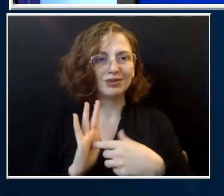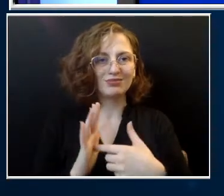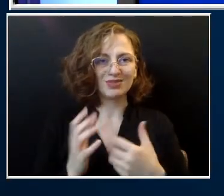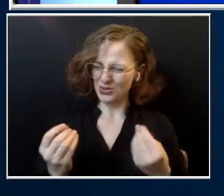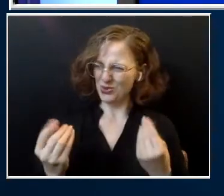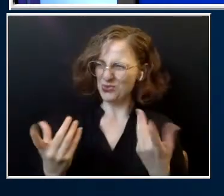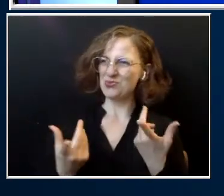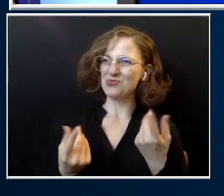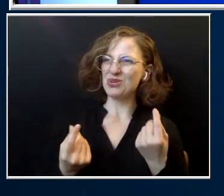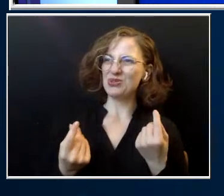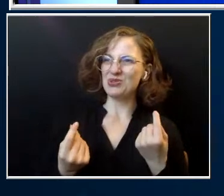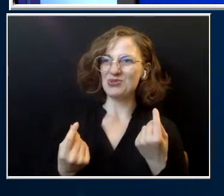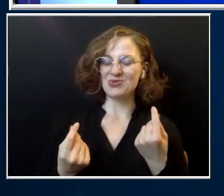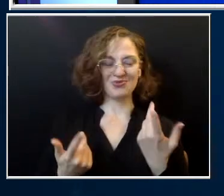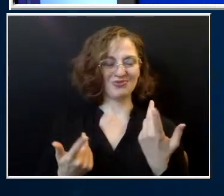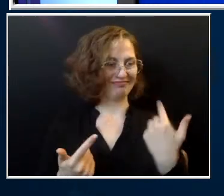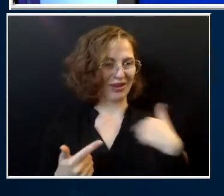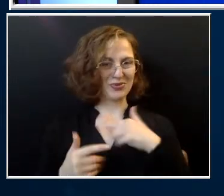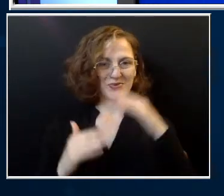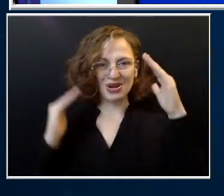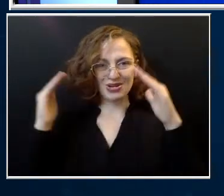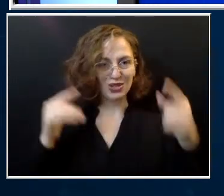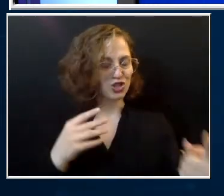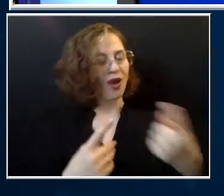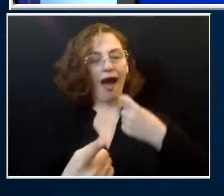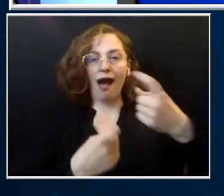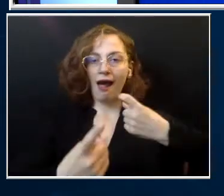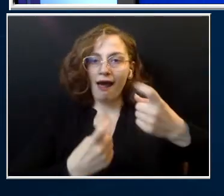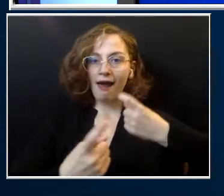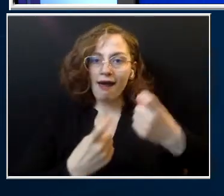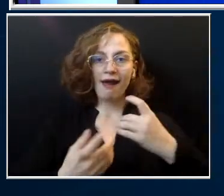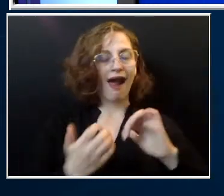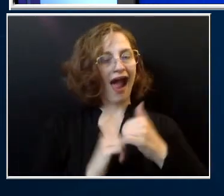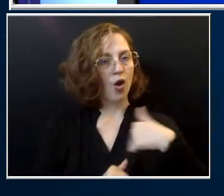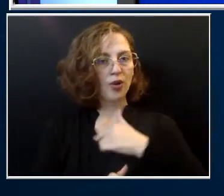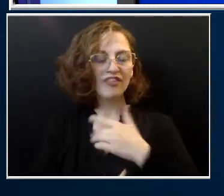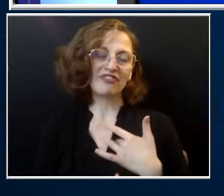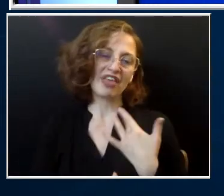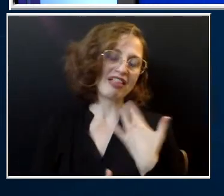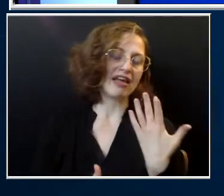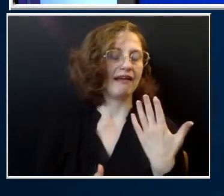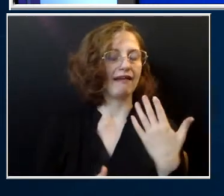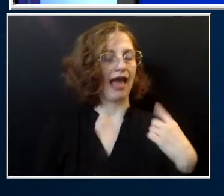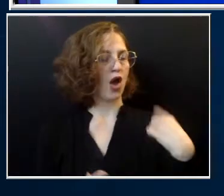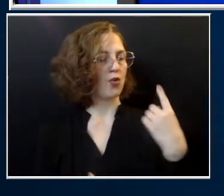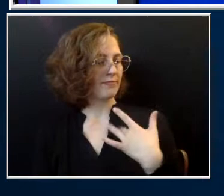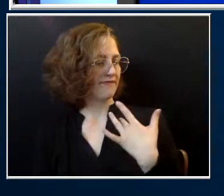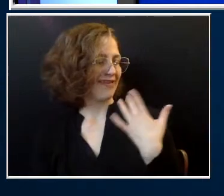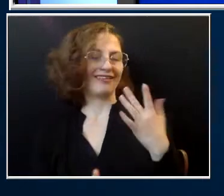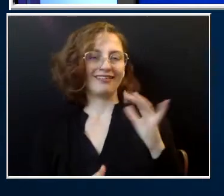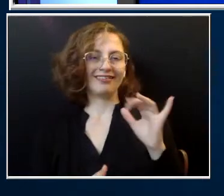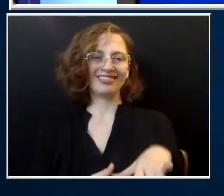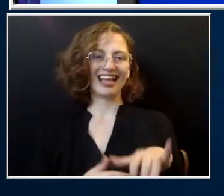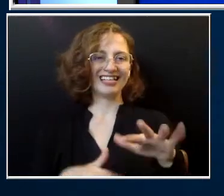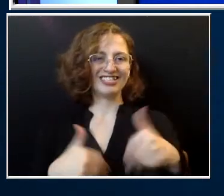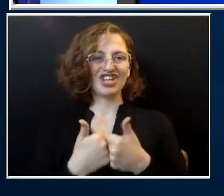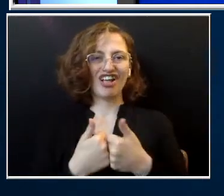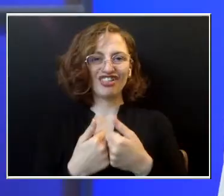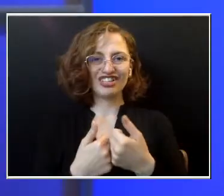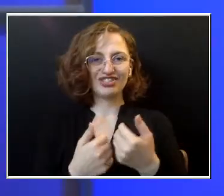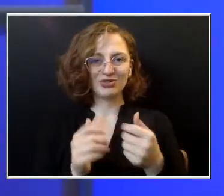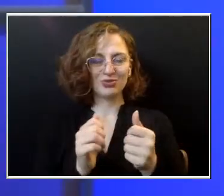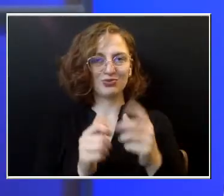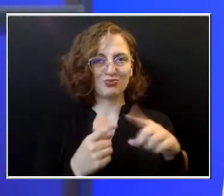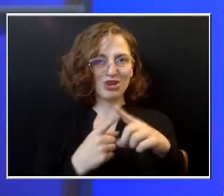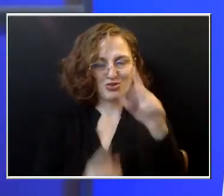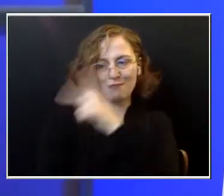of questions, and we're able to communicate with you, how we're feeling and how we've been feeling, and that's hard to do when you're talking to 2 and 3 year olds. It's really hard to do, and that's where